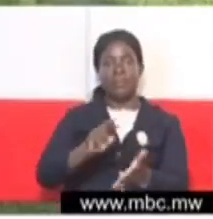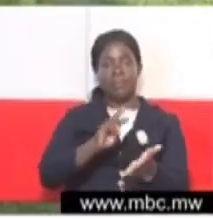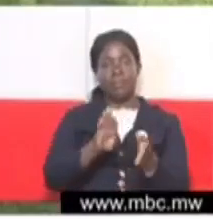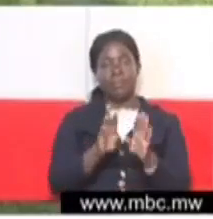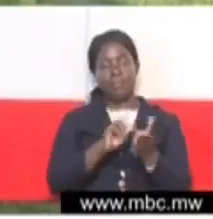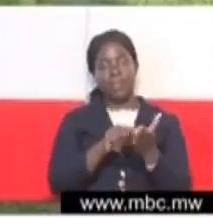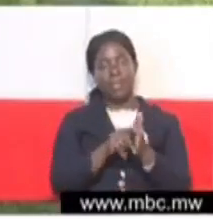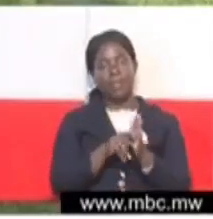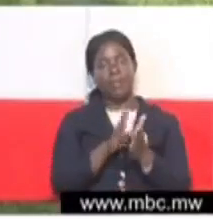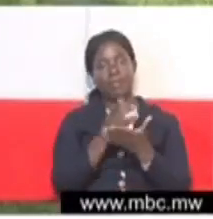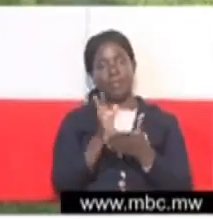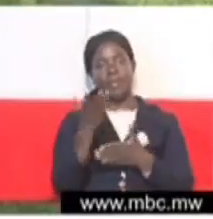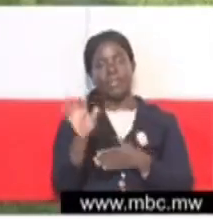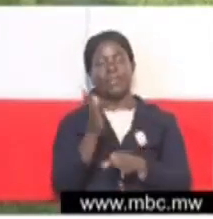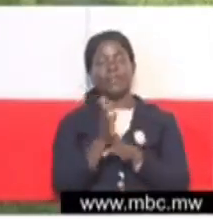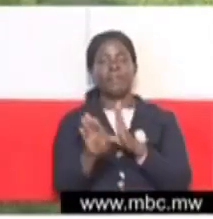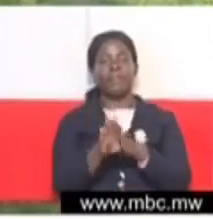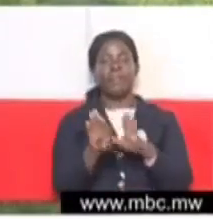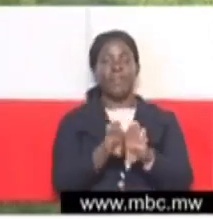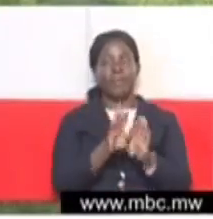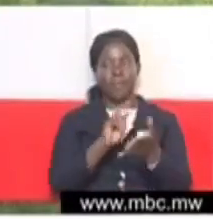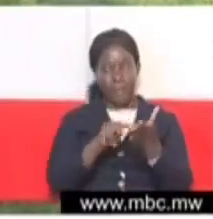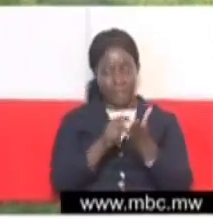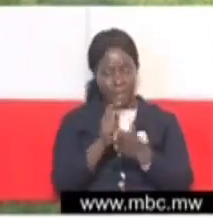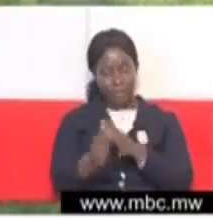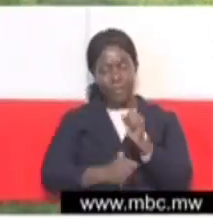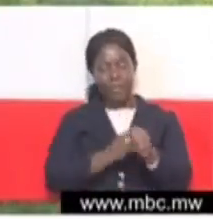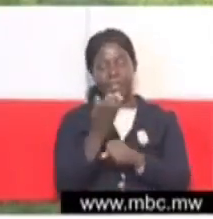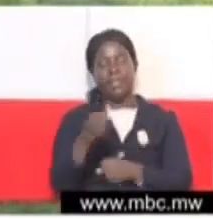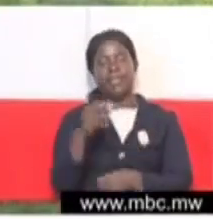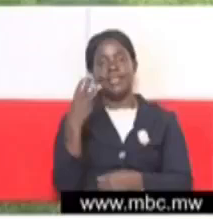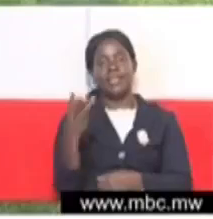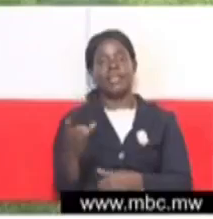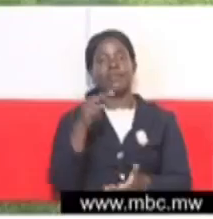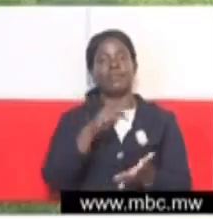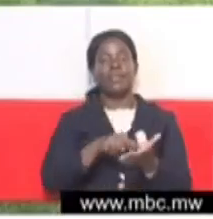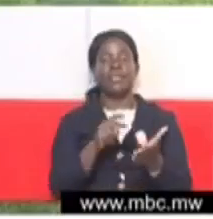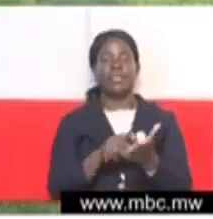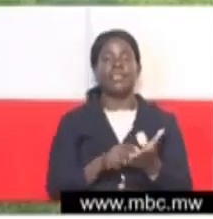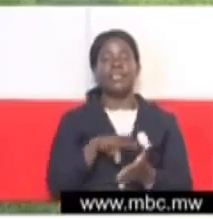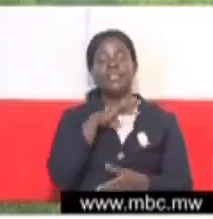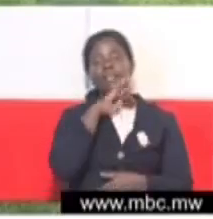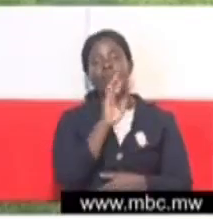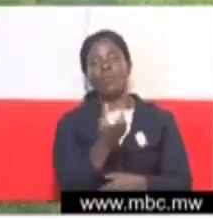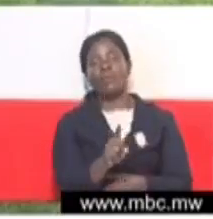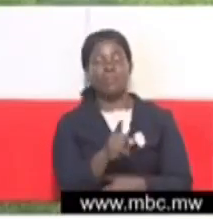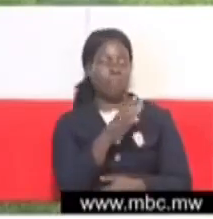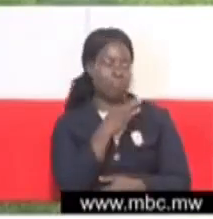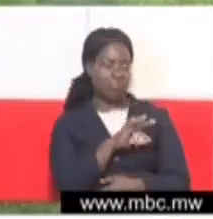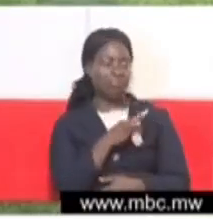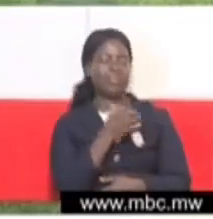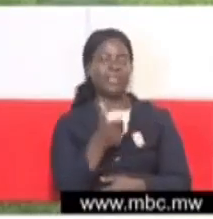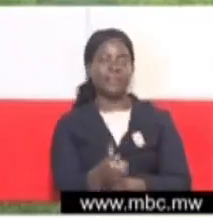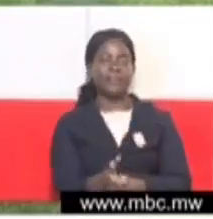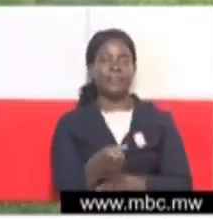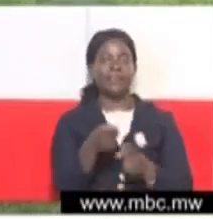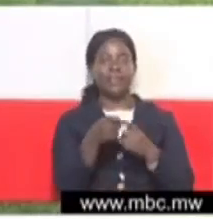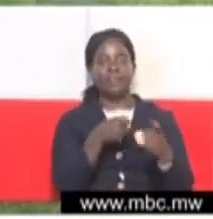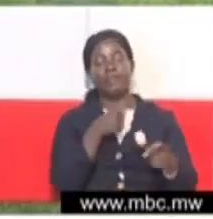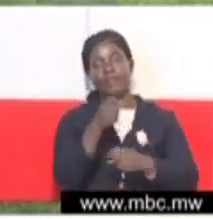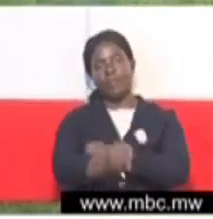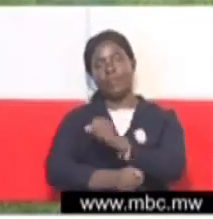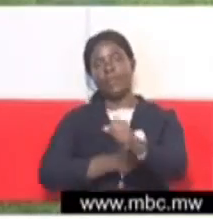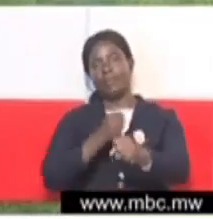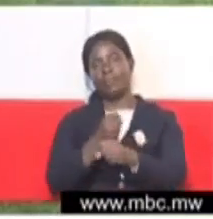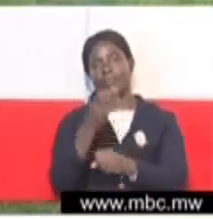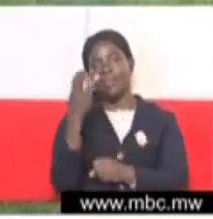our priority areas, then the next 3 years, it means that we won't be able to benefit from the next three-year